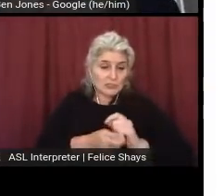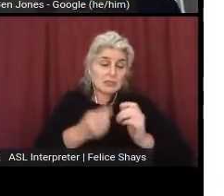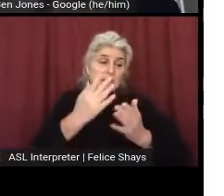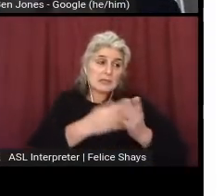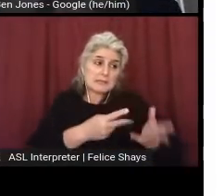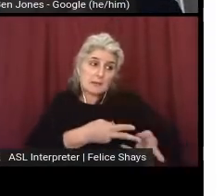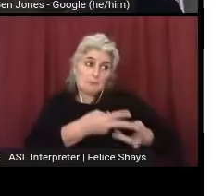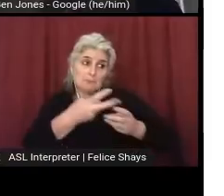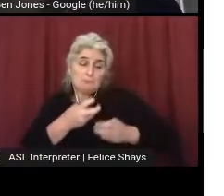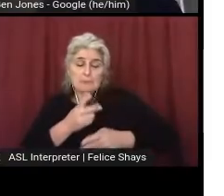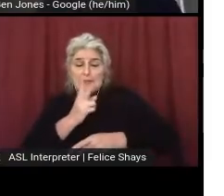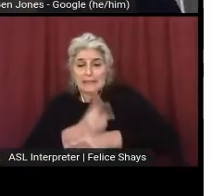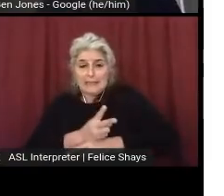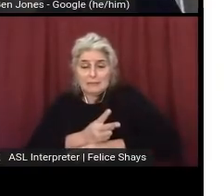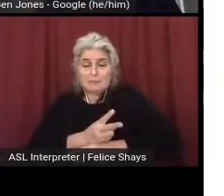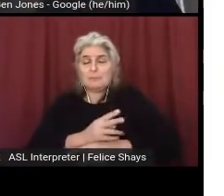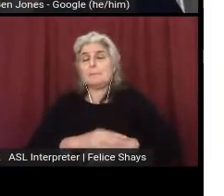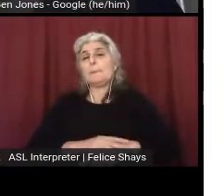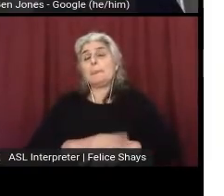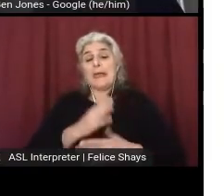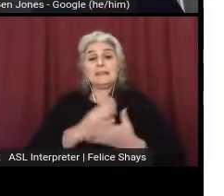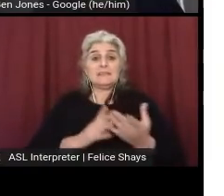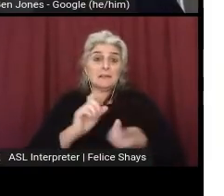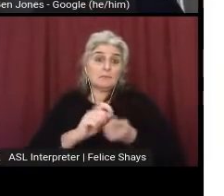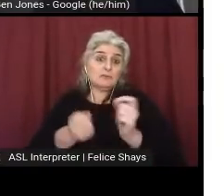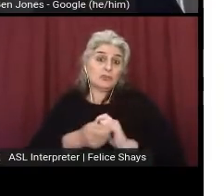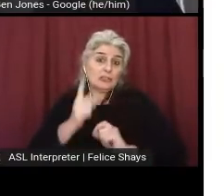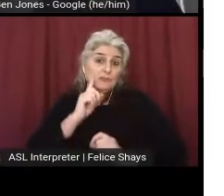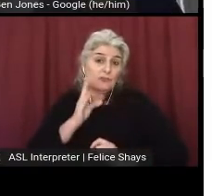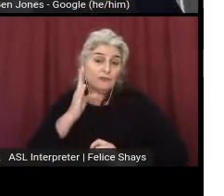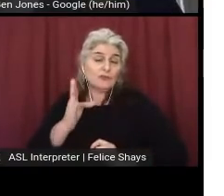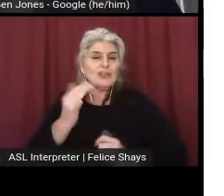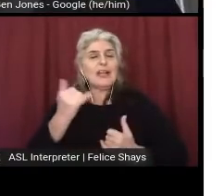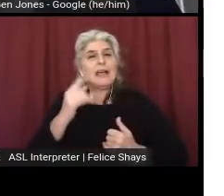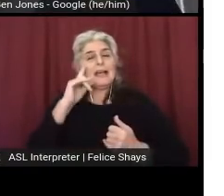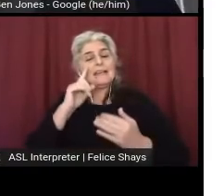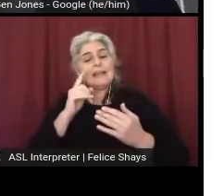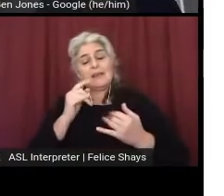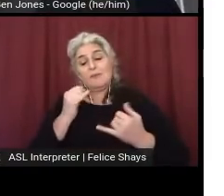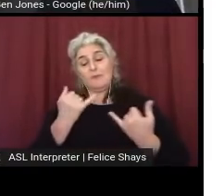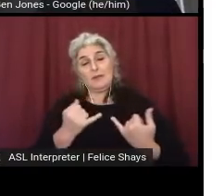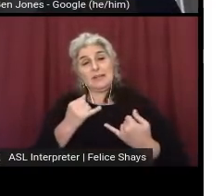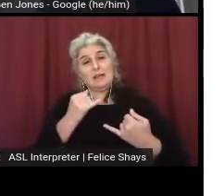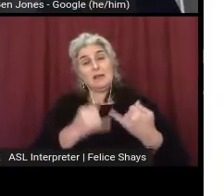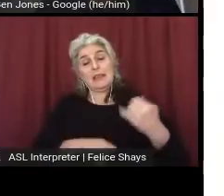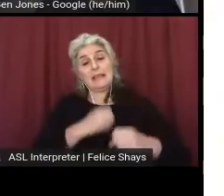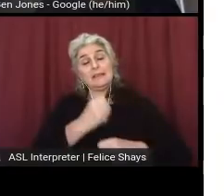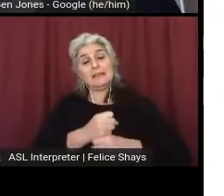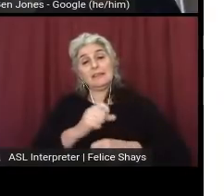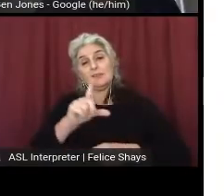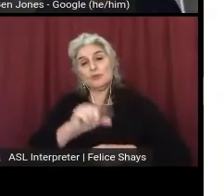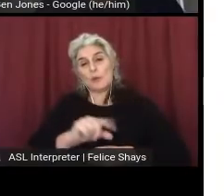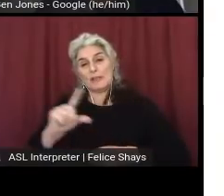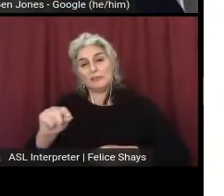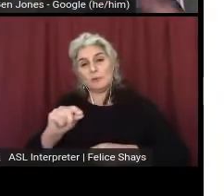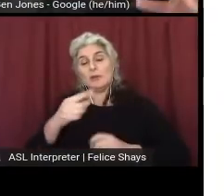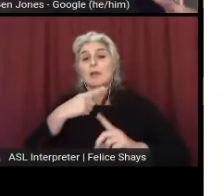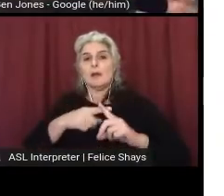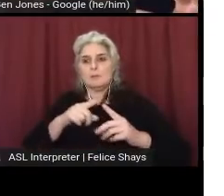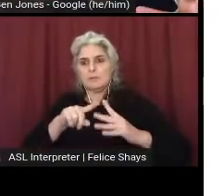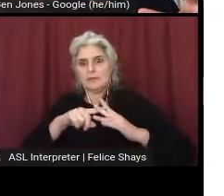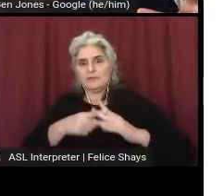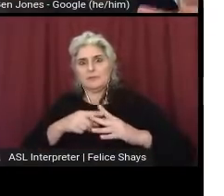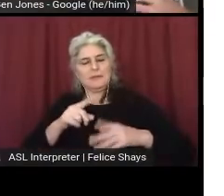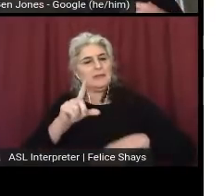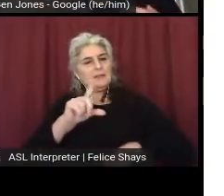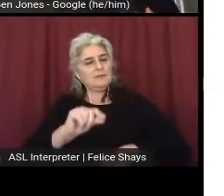late 2020, hopefully, and into 2021, we'll start to see more sustained adaptation. But these